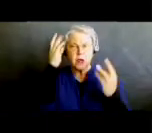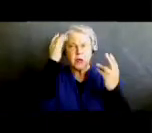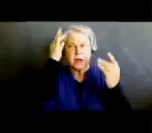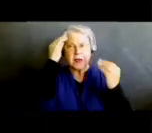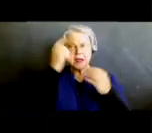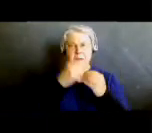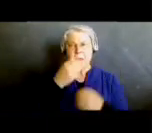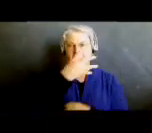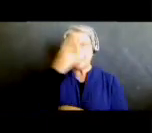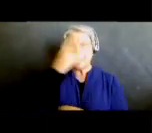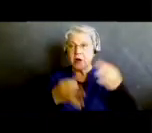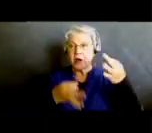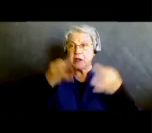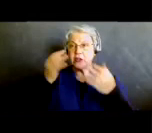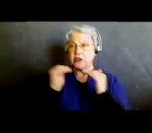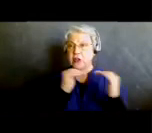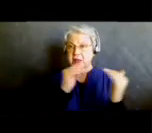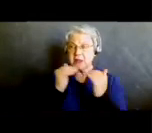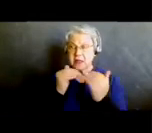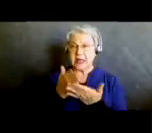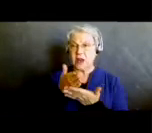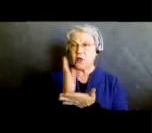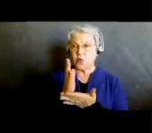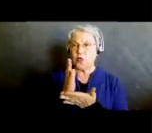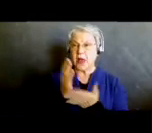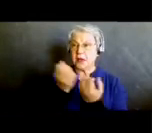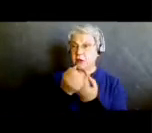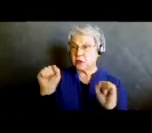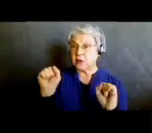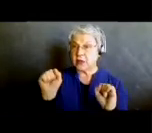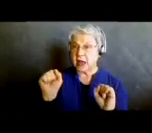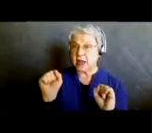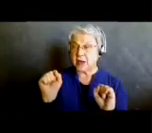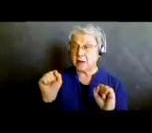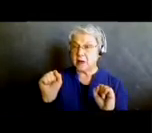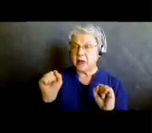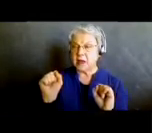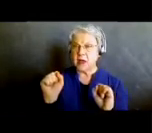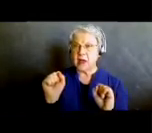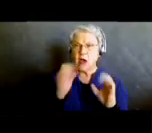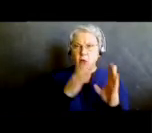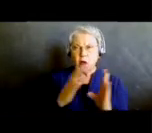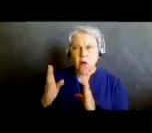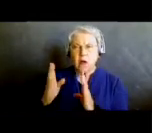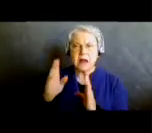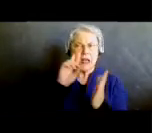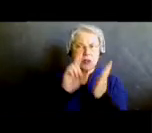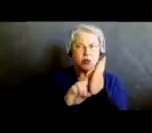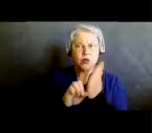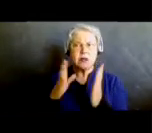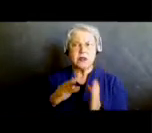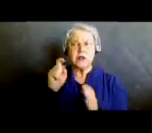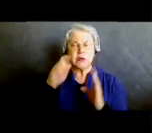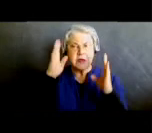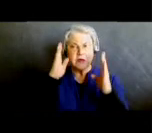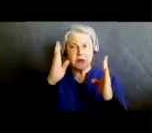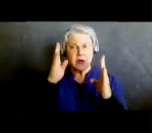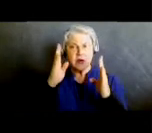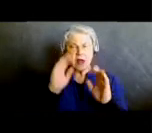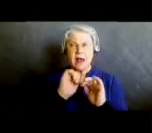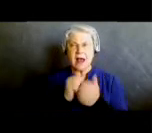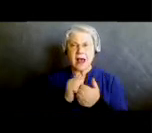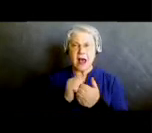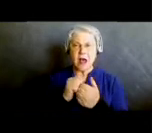migrant justice and rights to asylum, this means organizers and researchers need to be attentive to how migration